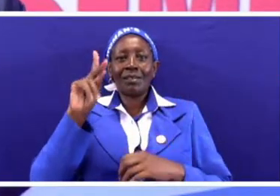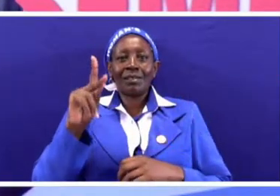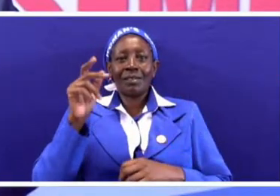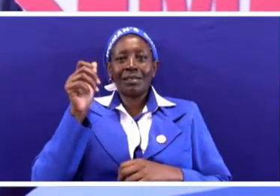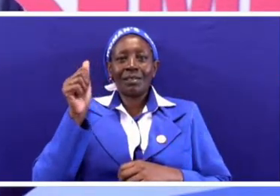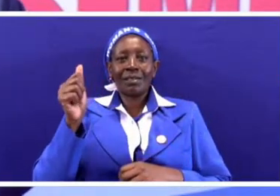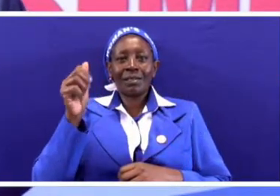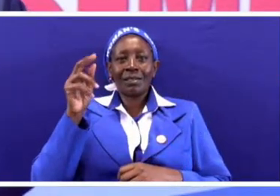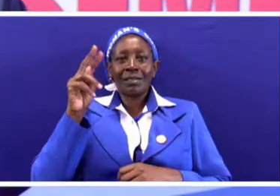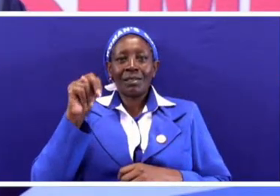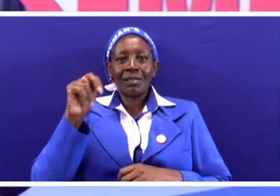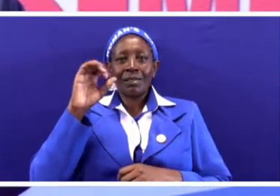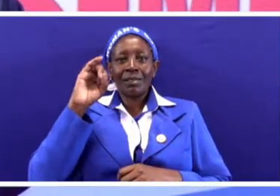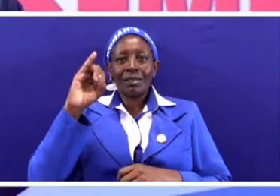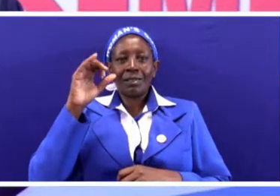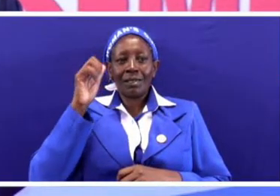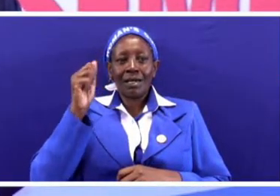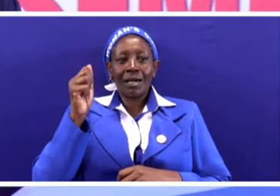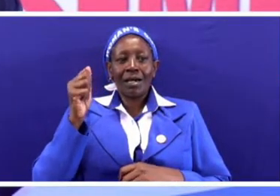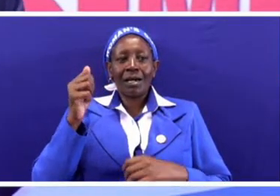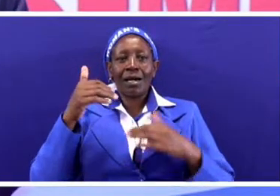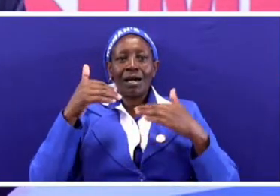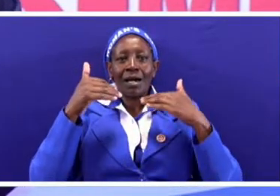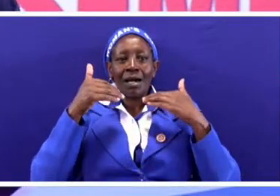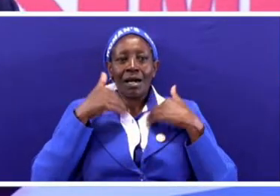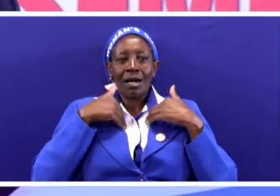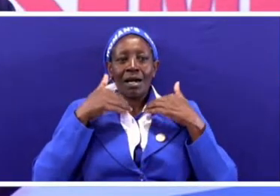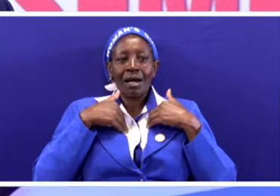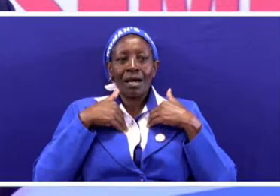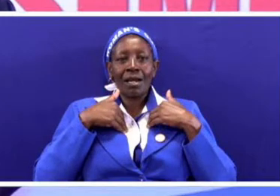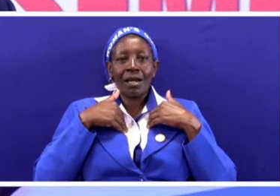a Humans Guild member who died.